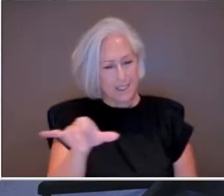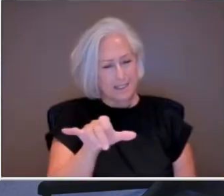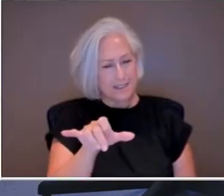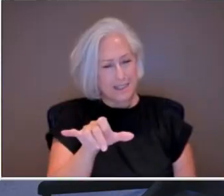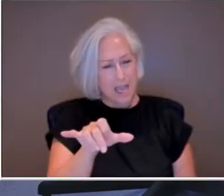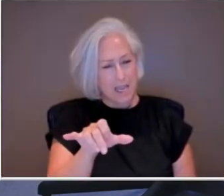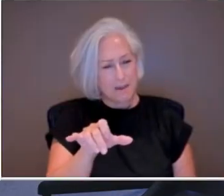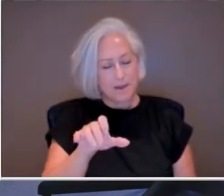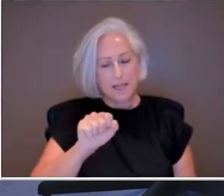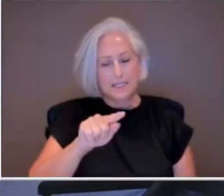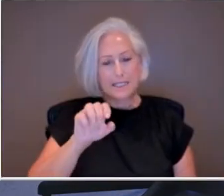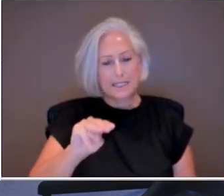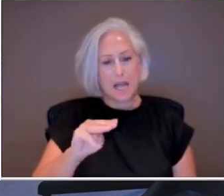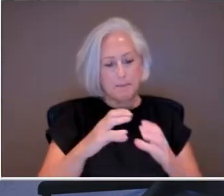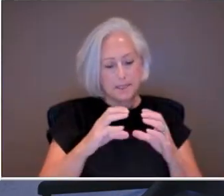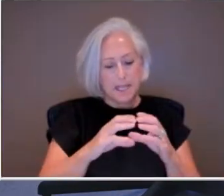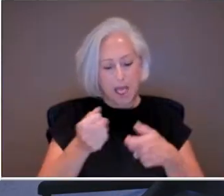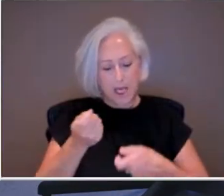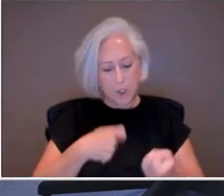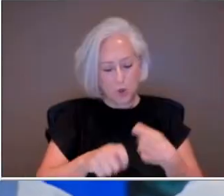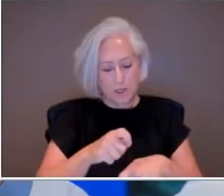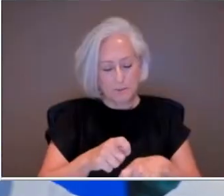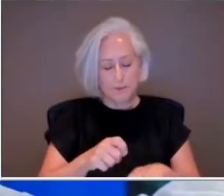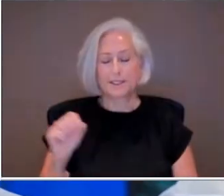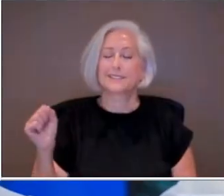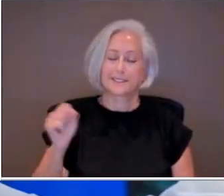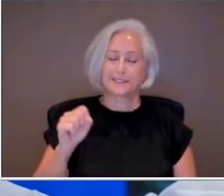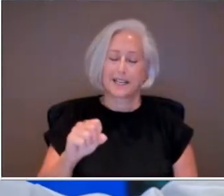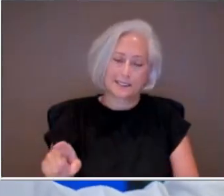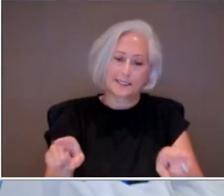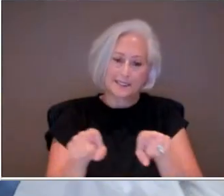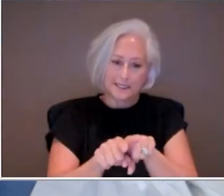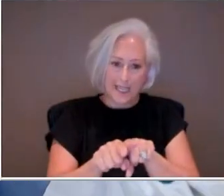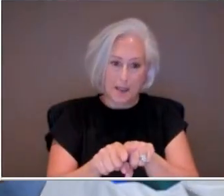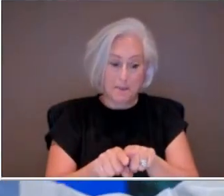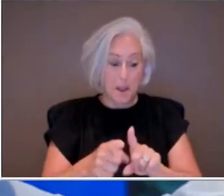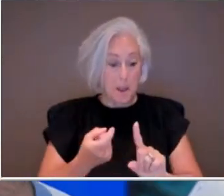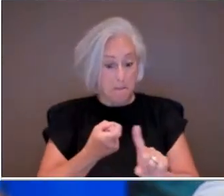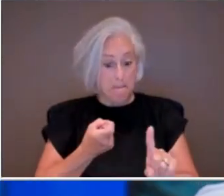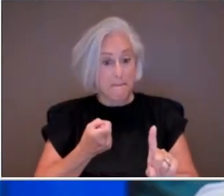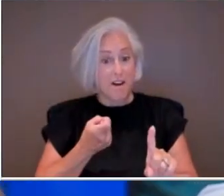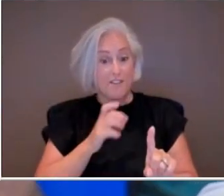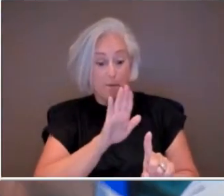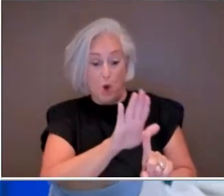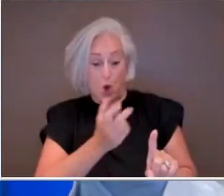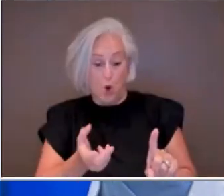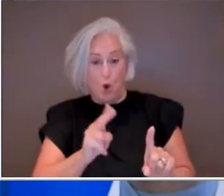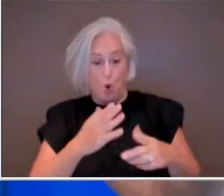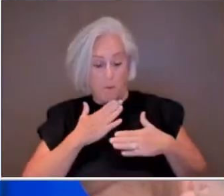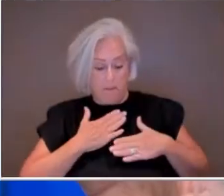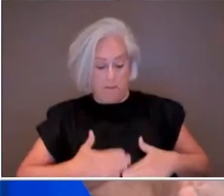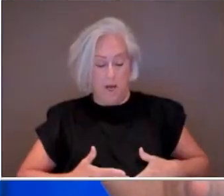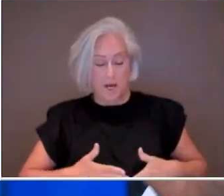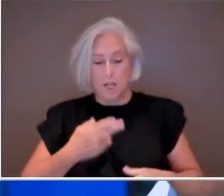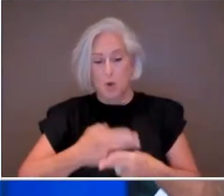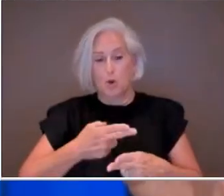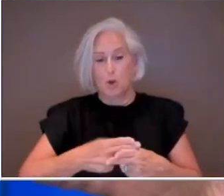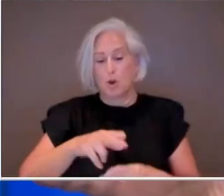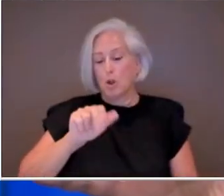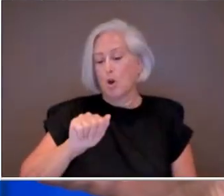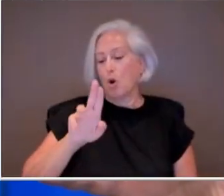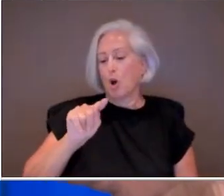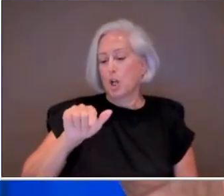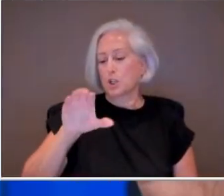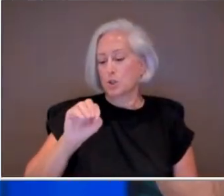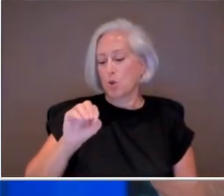transplant, Yeah, stem cell but transplant. we call her, because it's coming from her own body, we call it autologous transplant. If it's coming from a donor, we call it